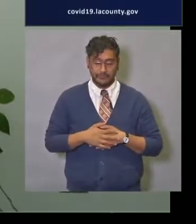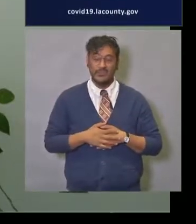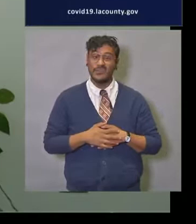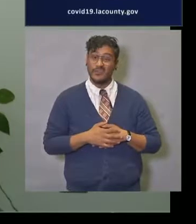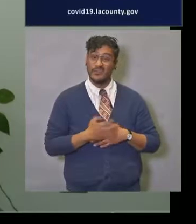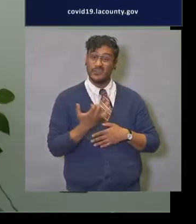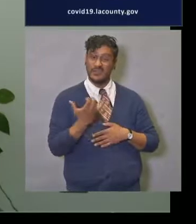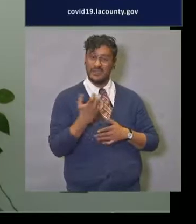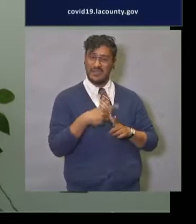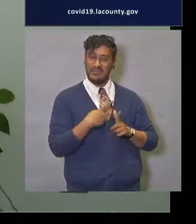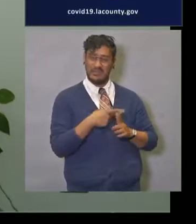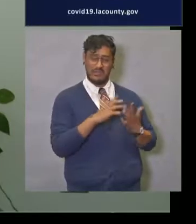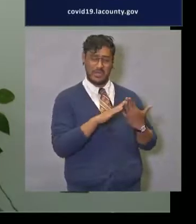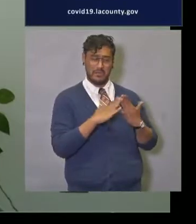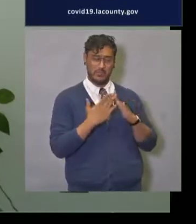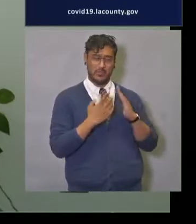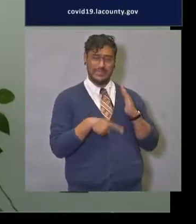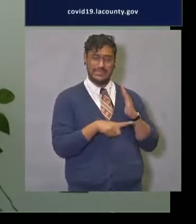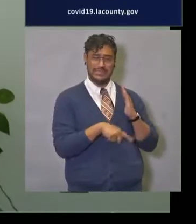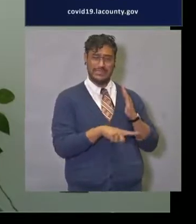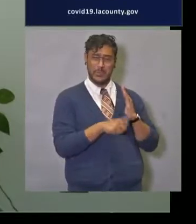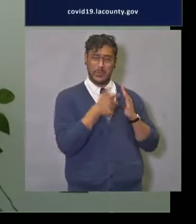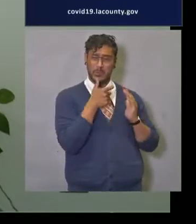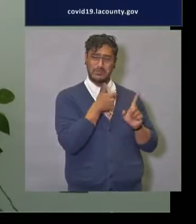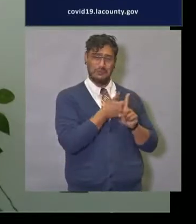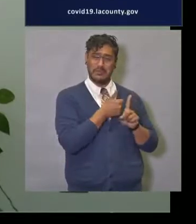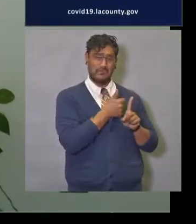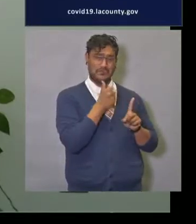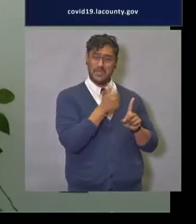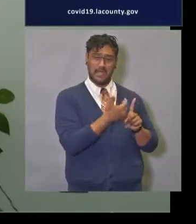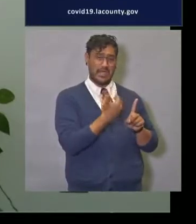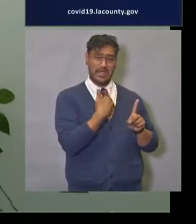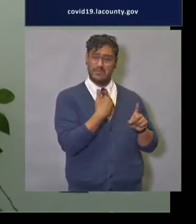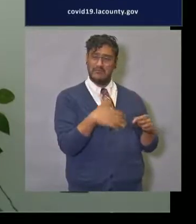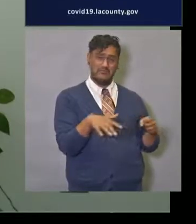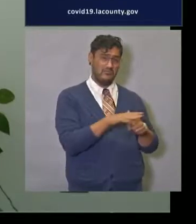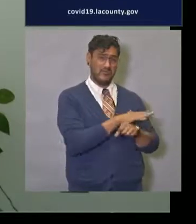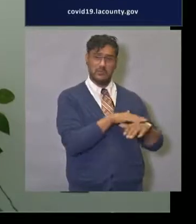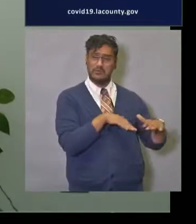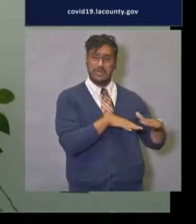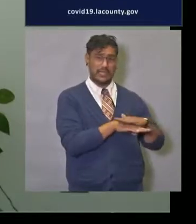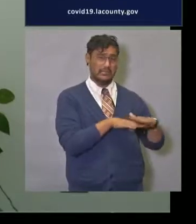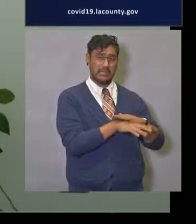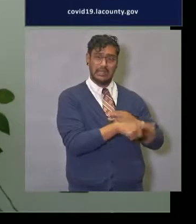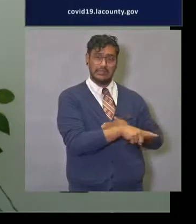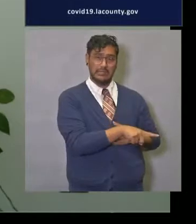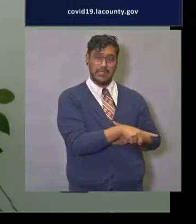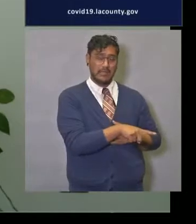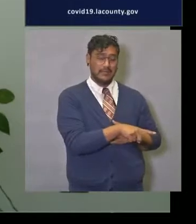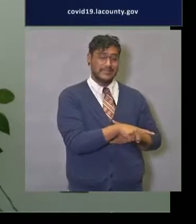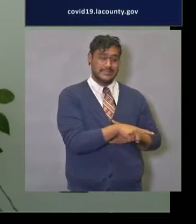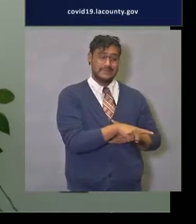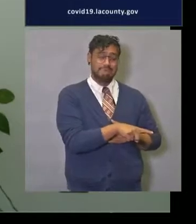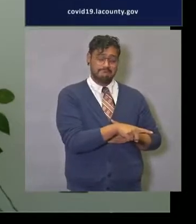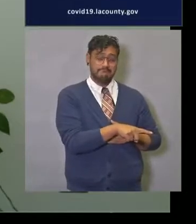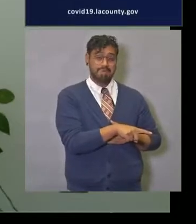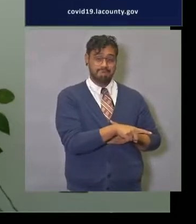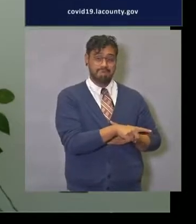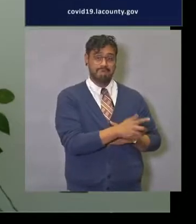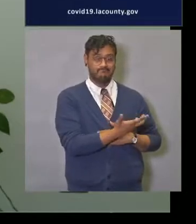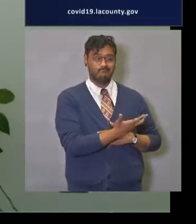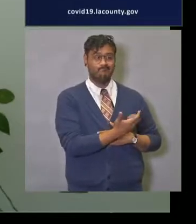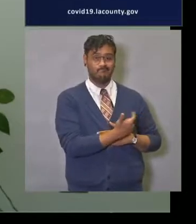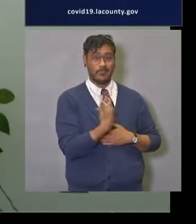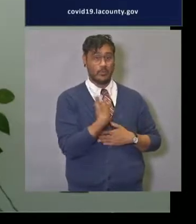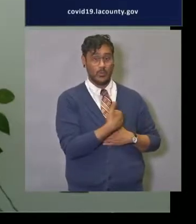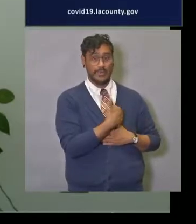who really have not had the kind of access to vaccinations that they ought to be having, we have, and do